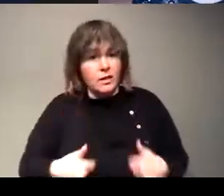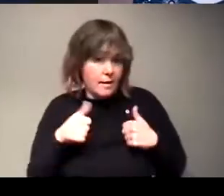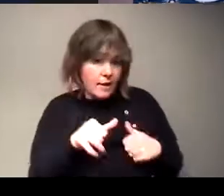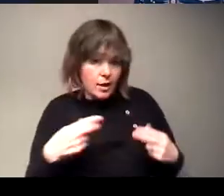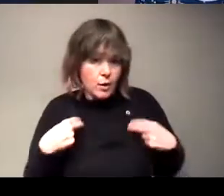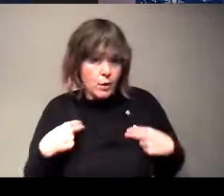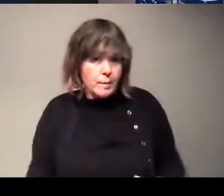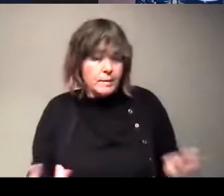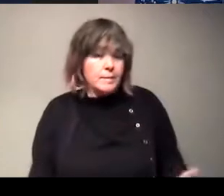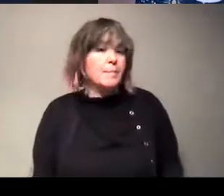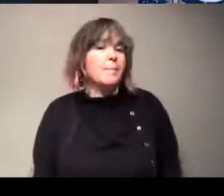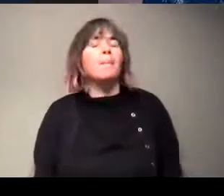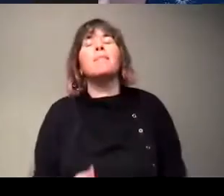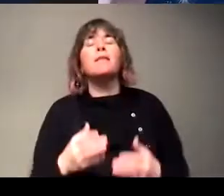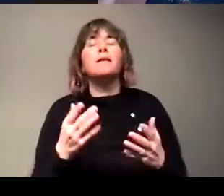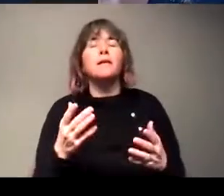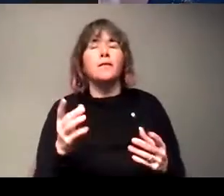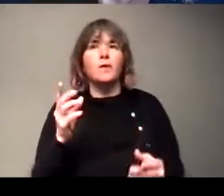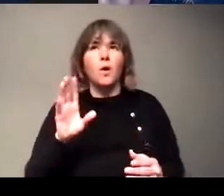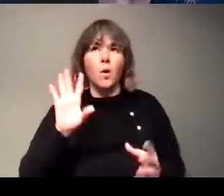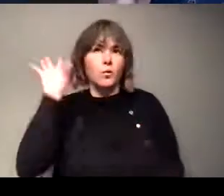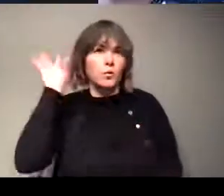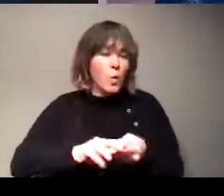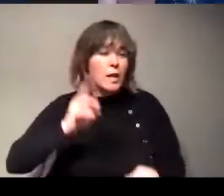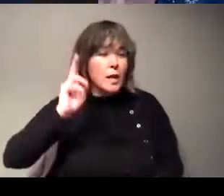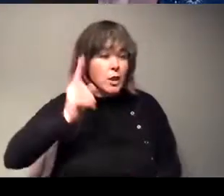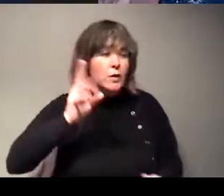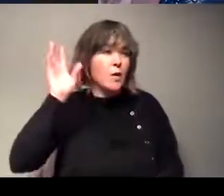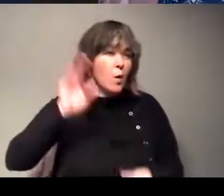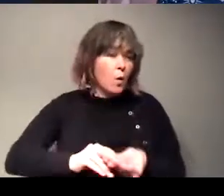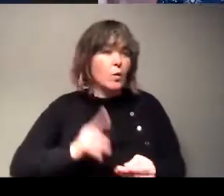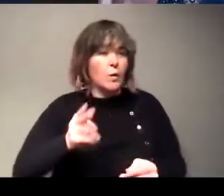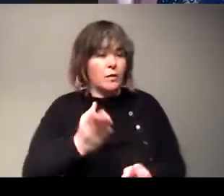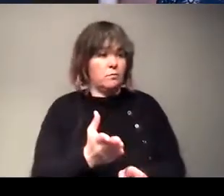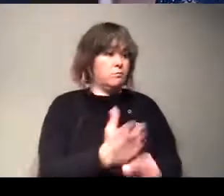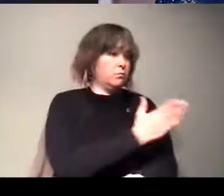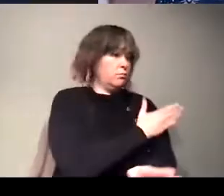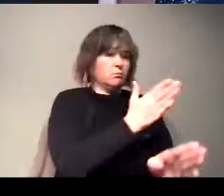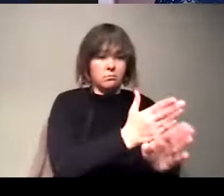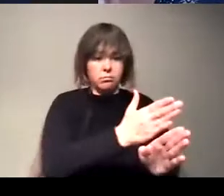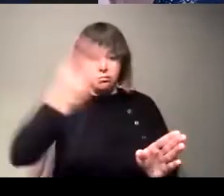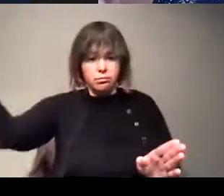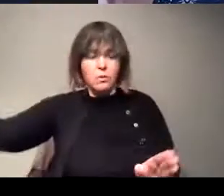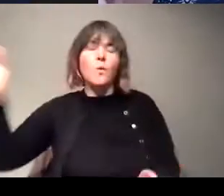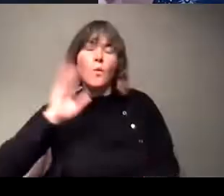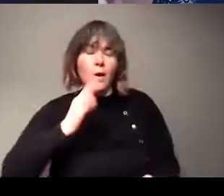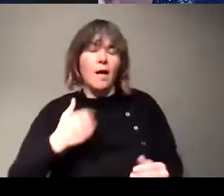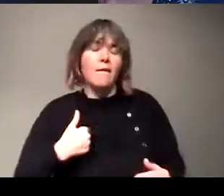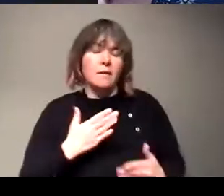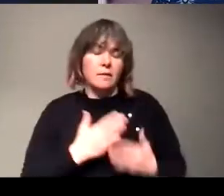that it's at some point in the entire history of the entire universe, both prior and in the future, there will be some kind of life